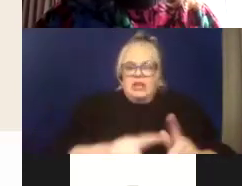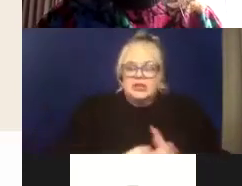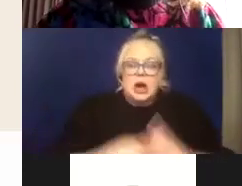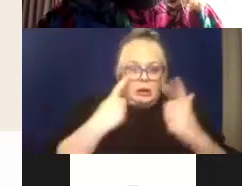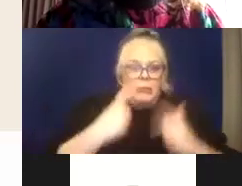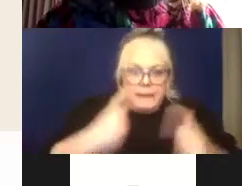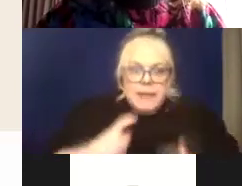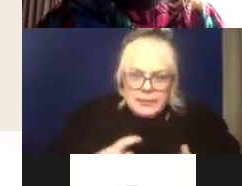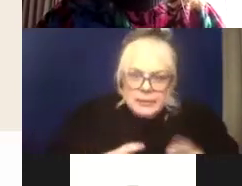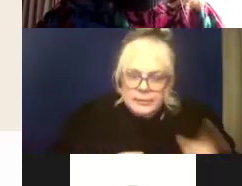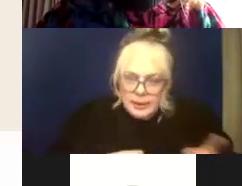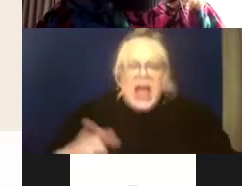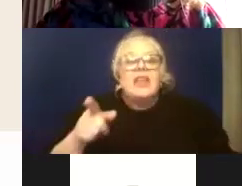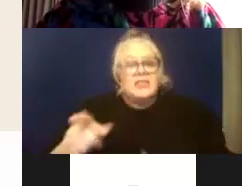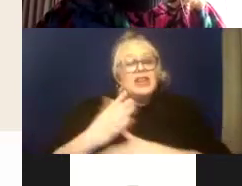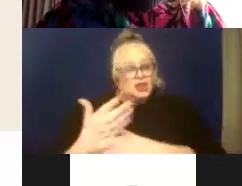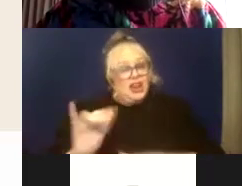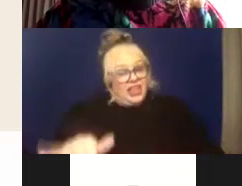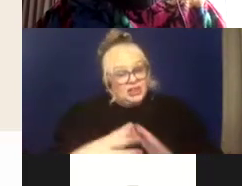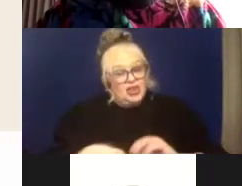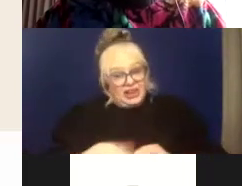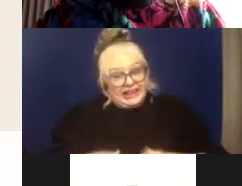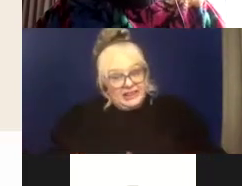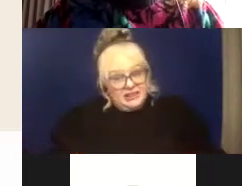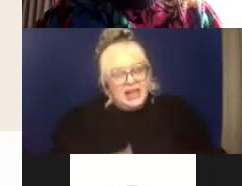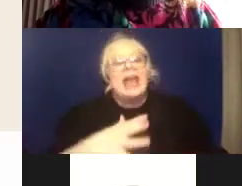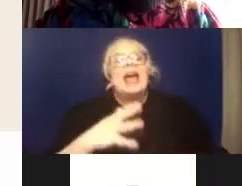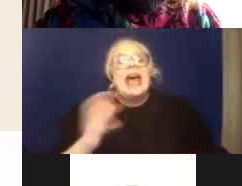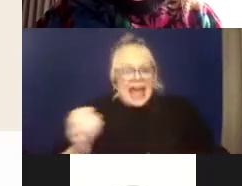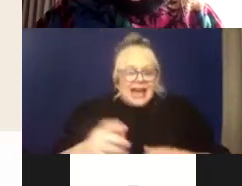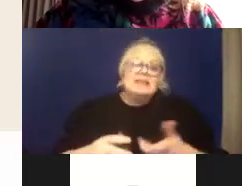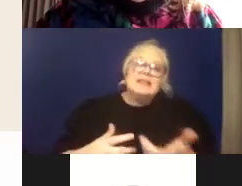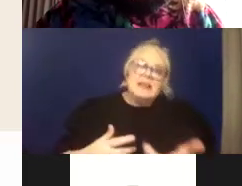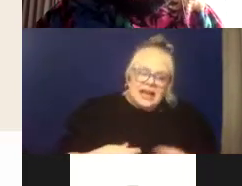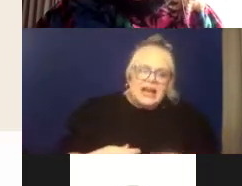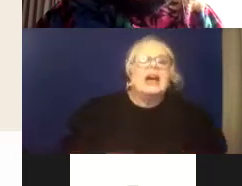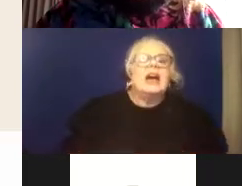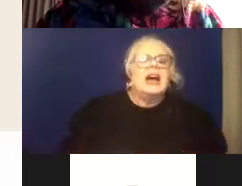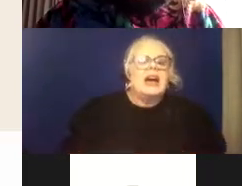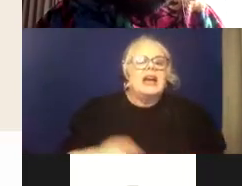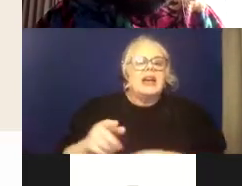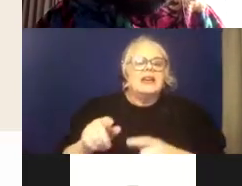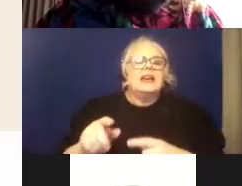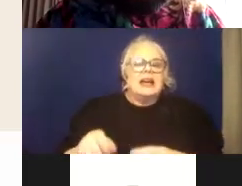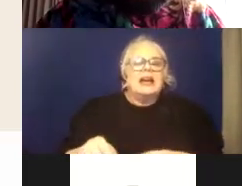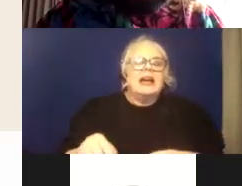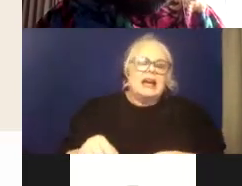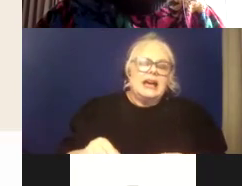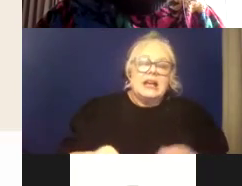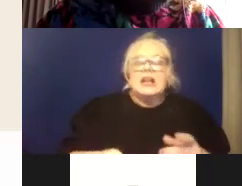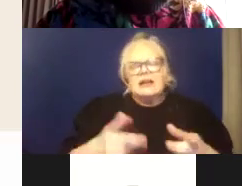shared information that was so upsetting to them. So while self-care is always important, we want to recognize